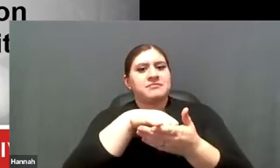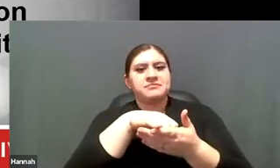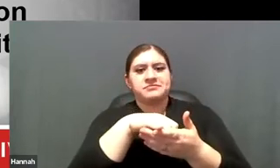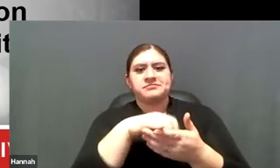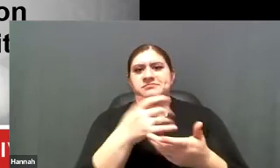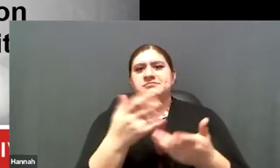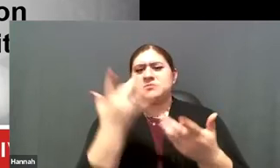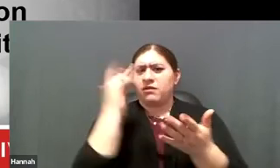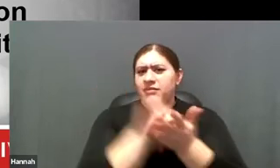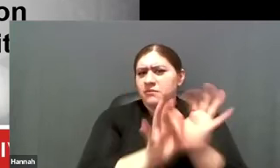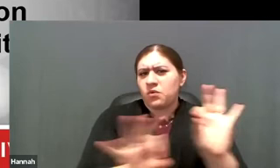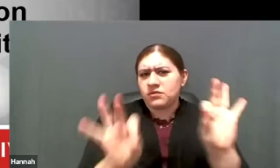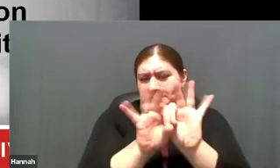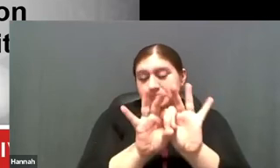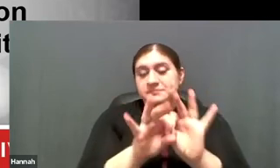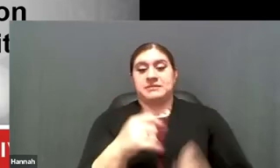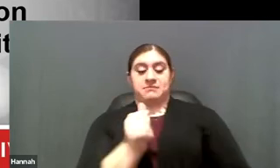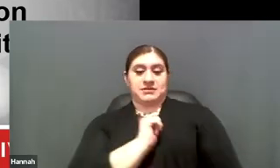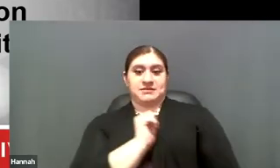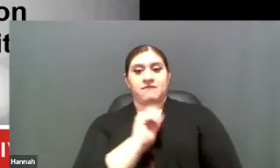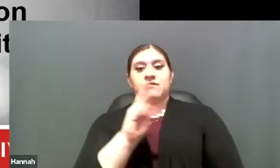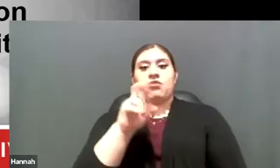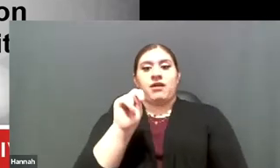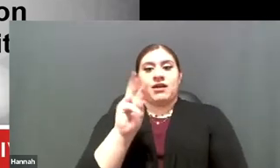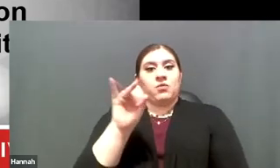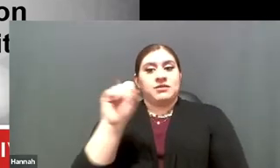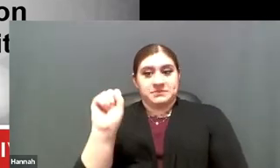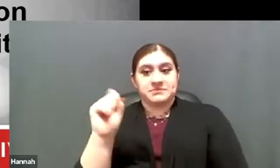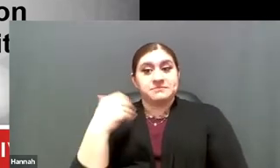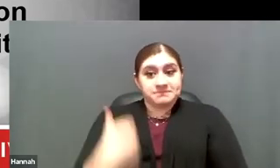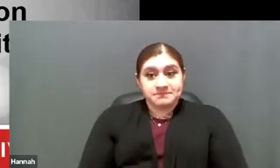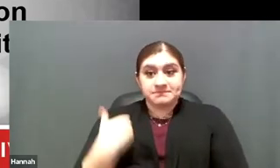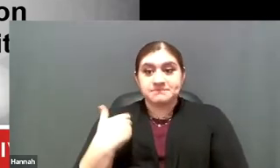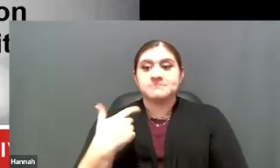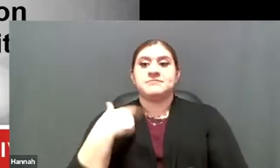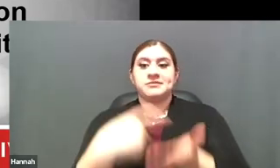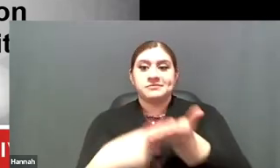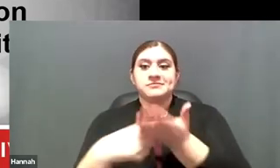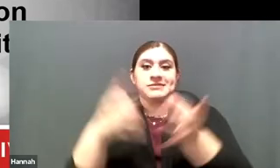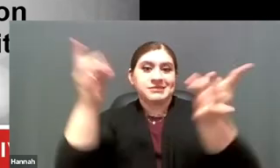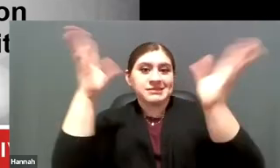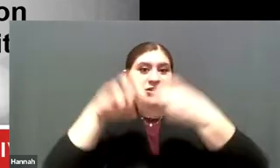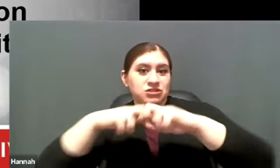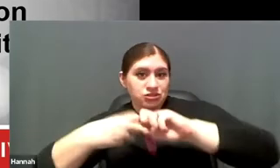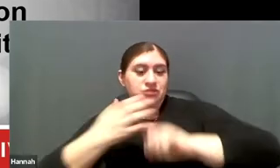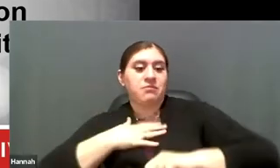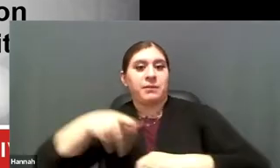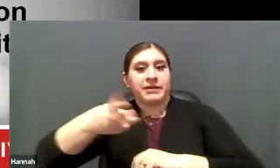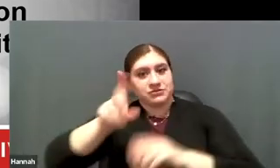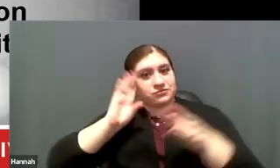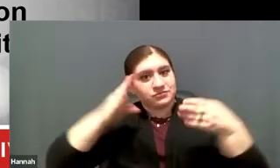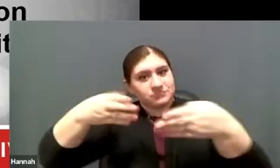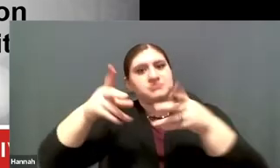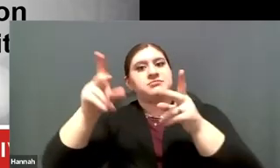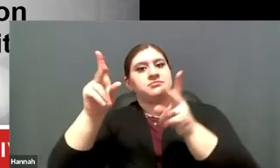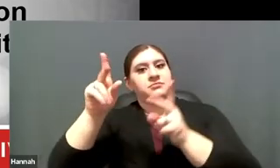is it important? And then me, Dr. Brian Williams. So me, I cover disaster issues. My PhD is in public